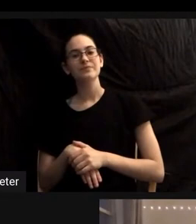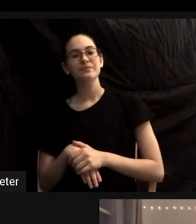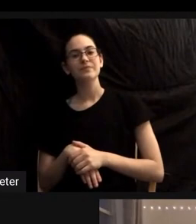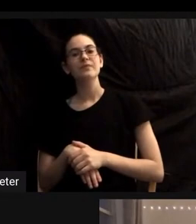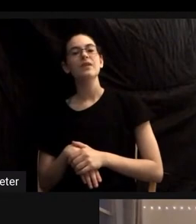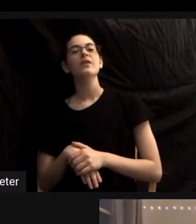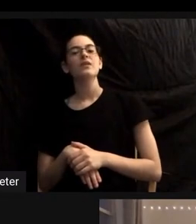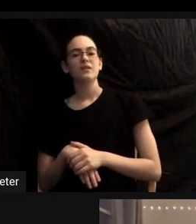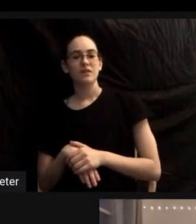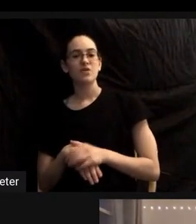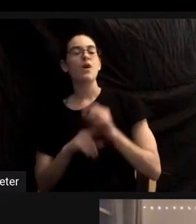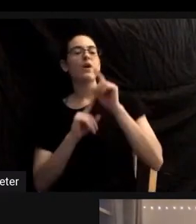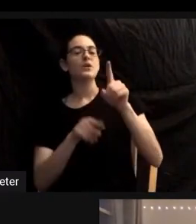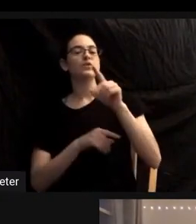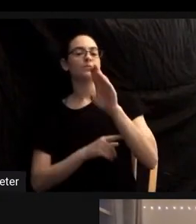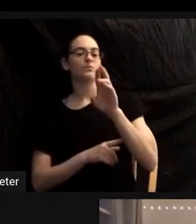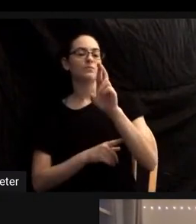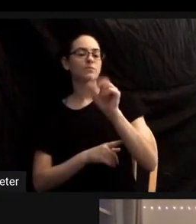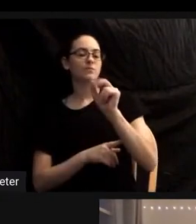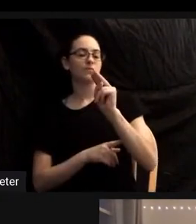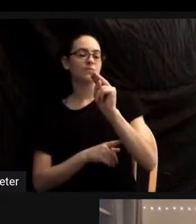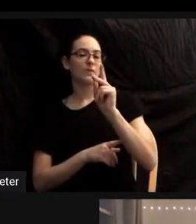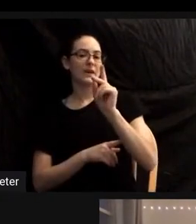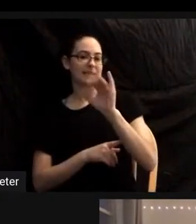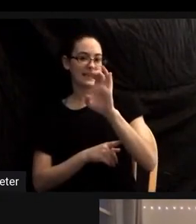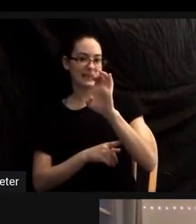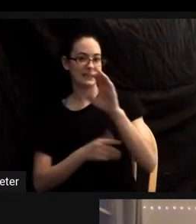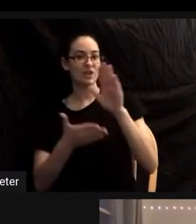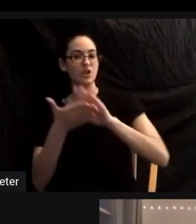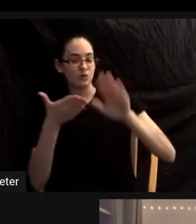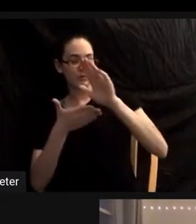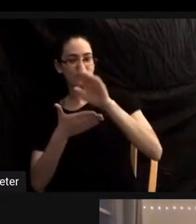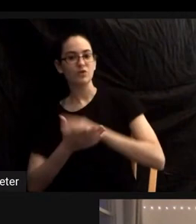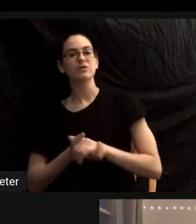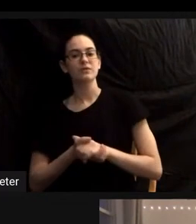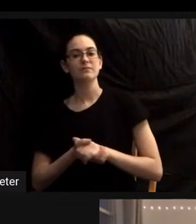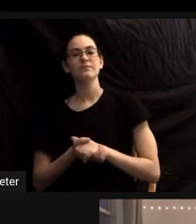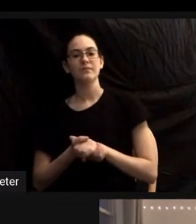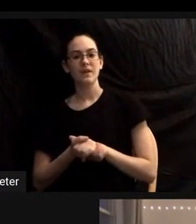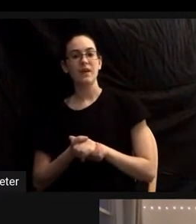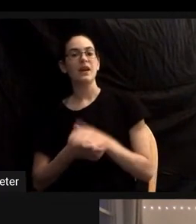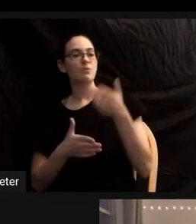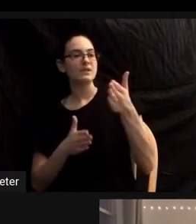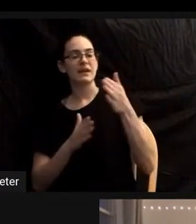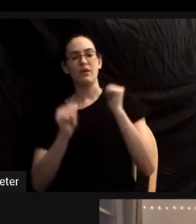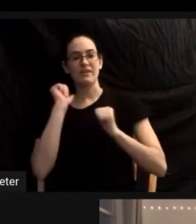Brandeis University and I produced some things there through the undergraduate theater collective.